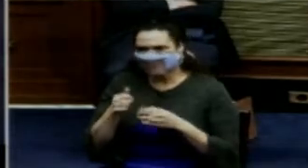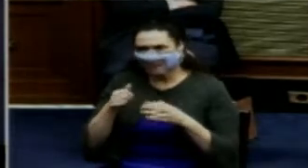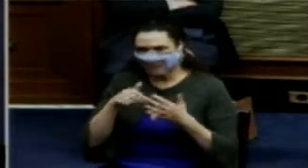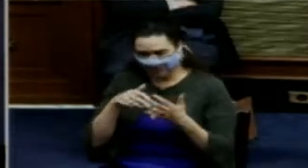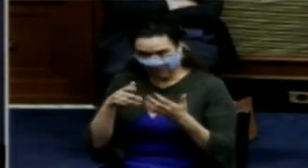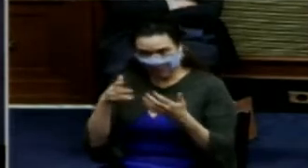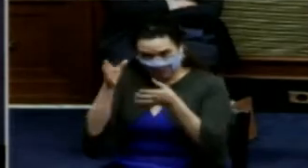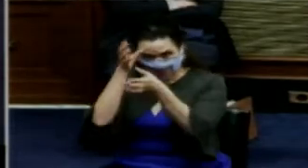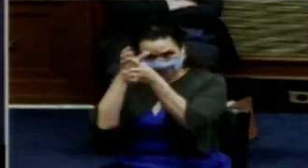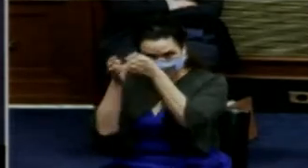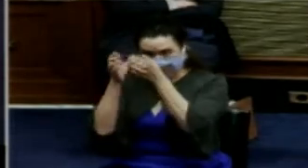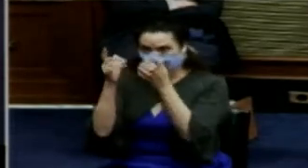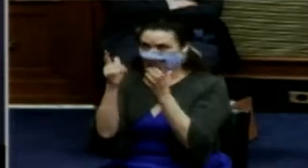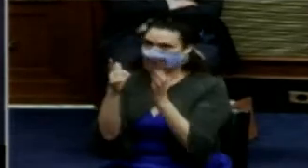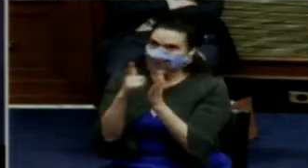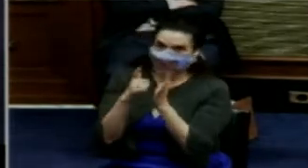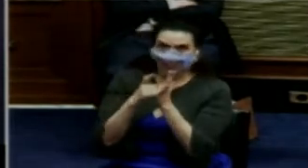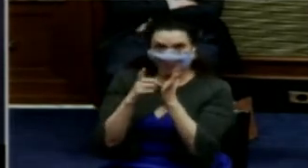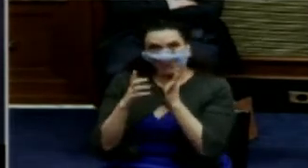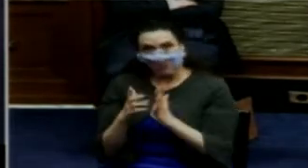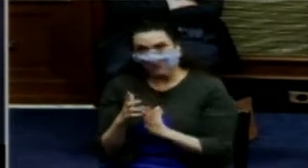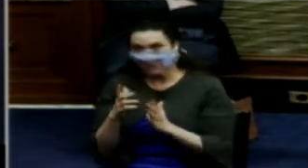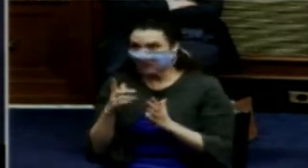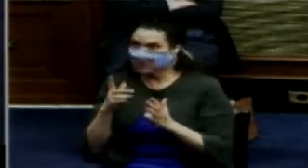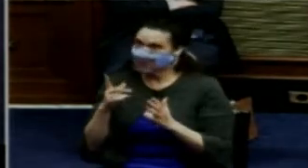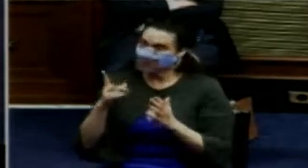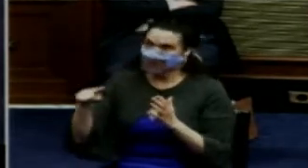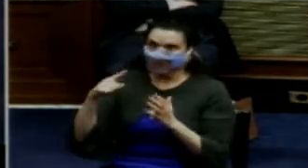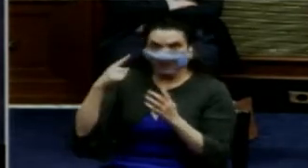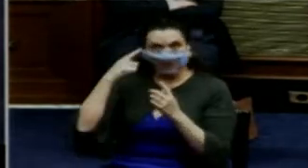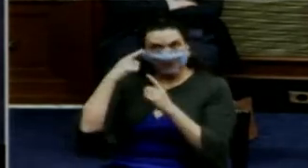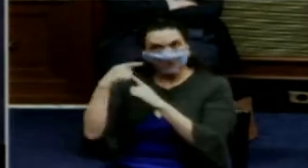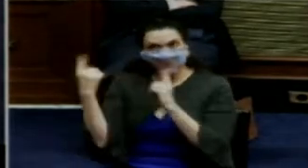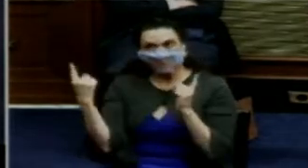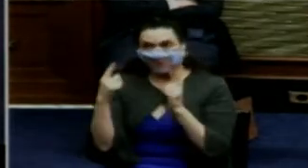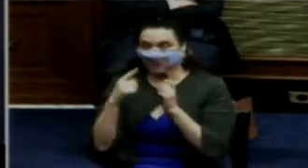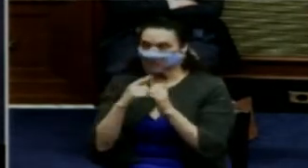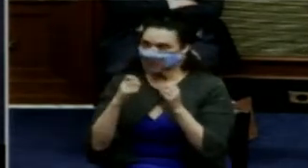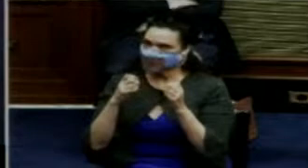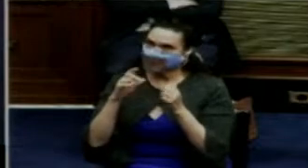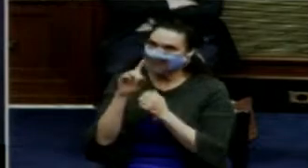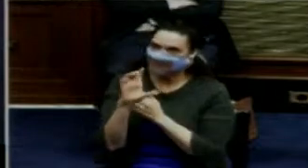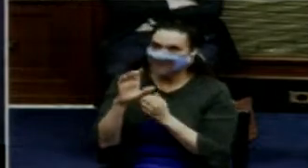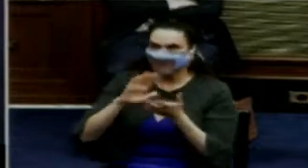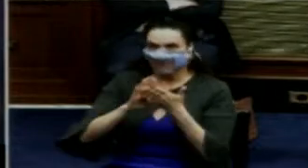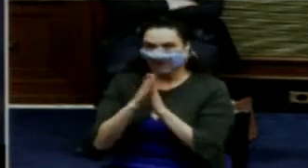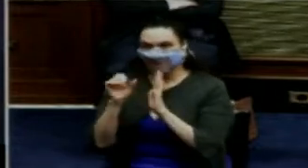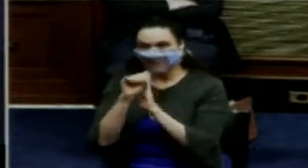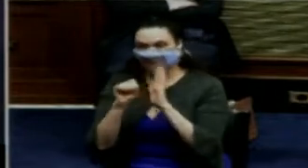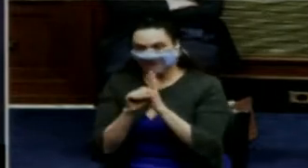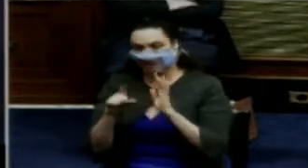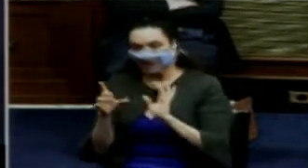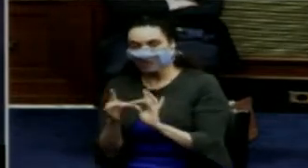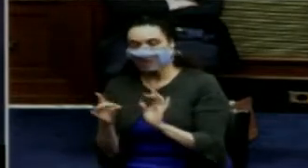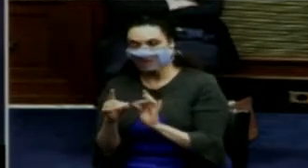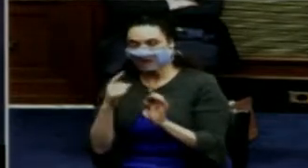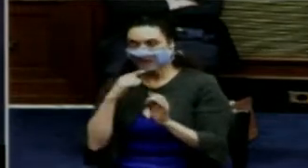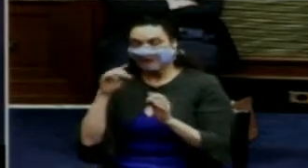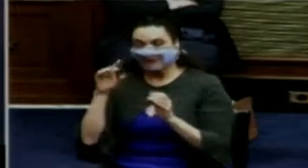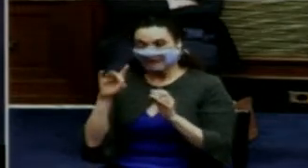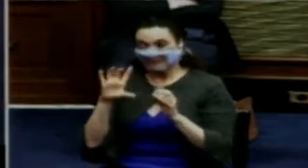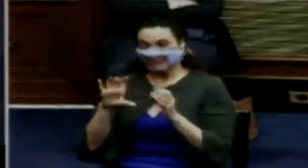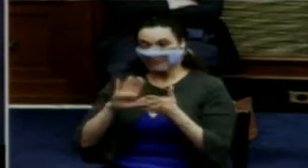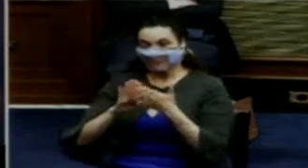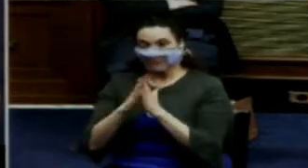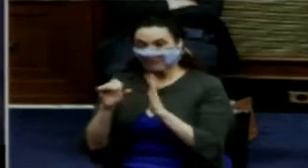statehood argue that D.C. statehood requires a constitutional amendment and cannot be accomplished